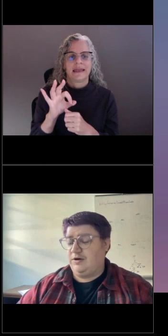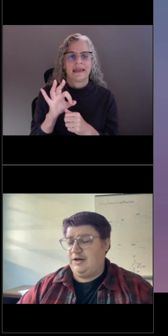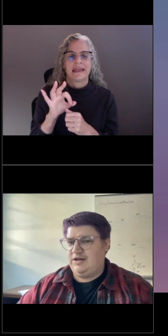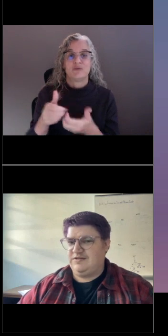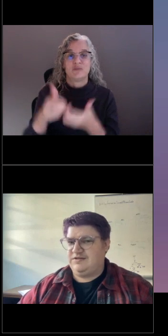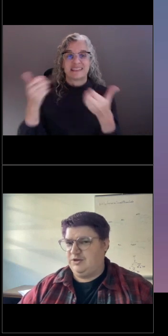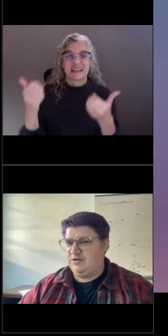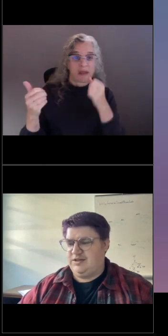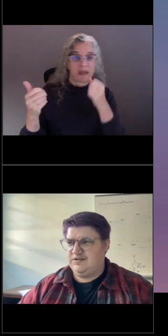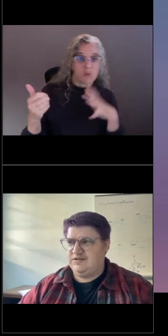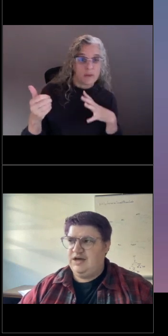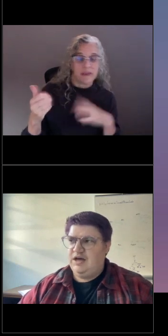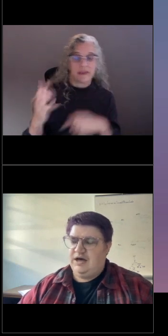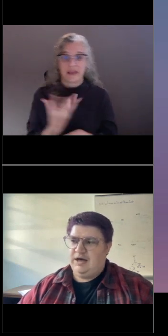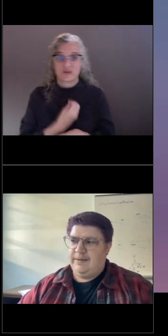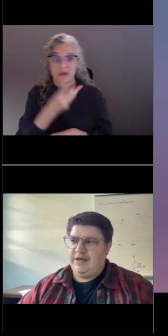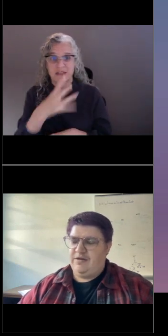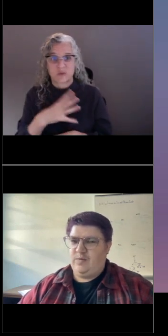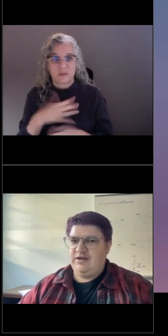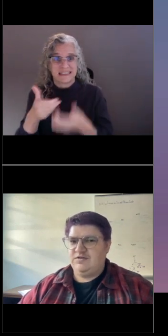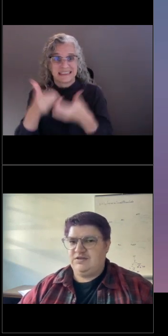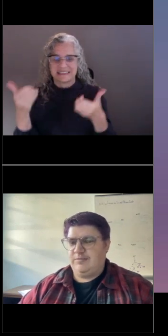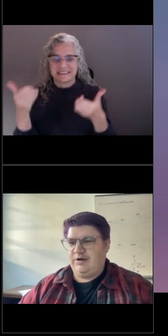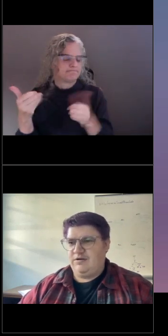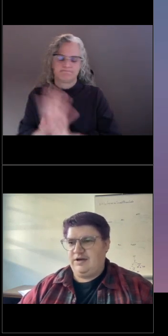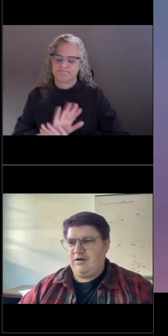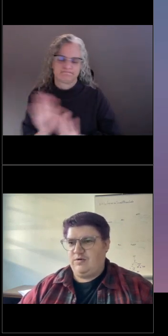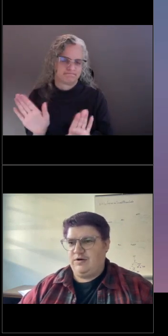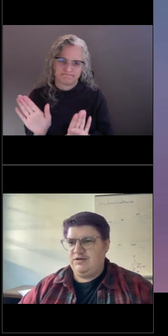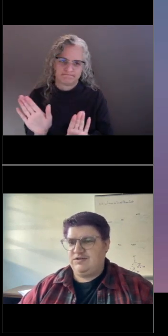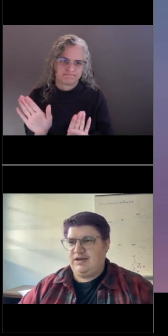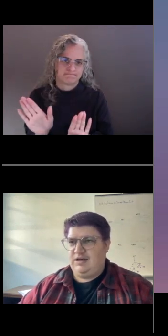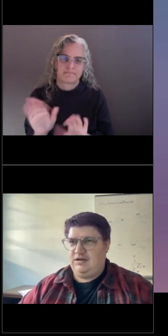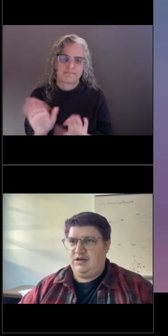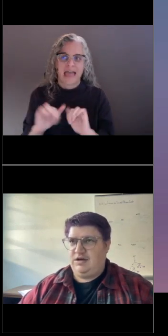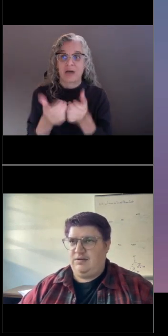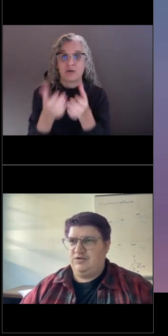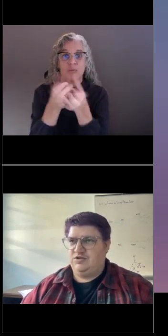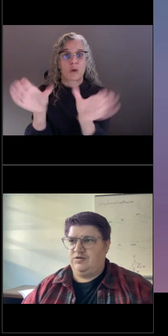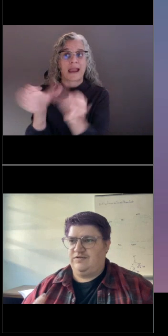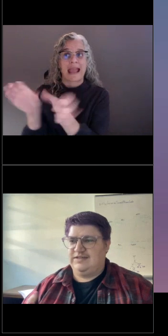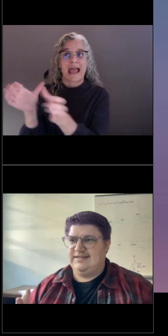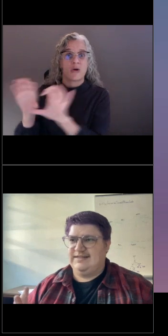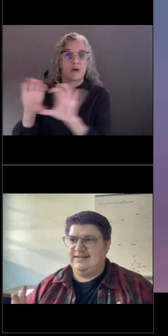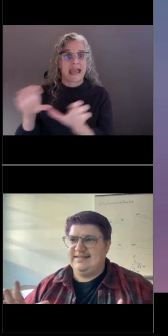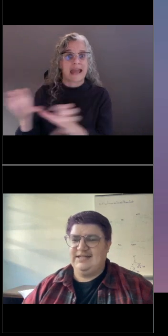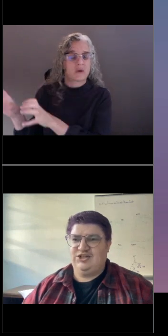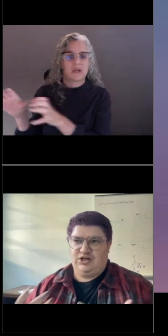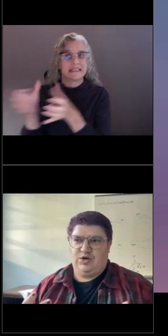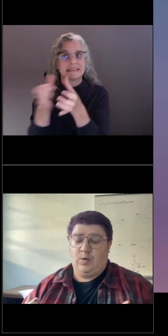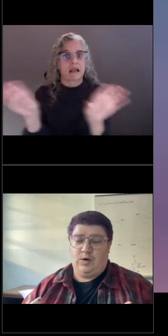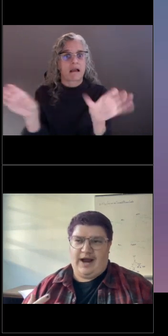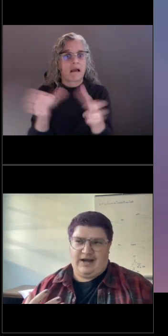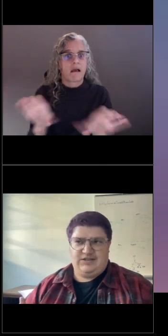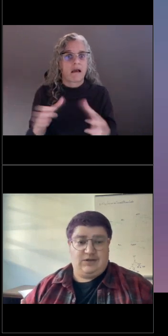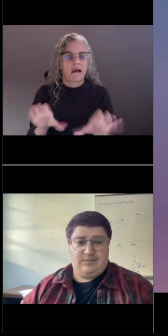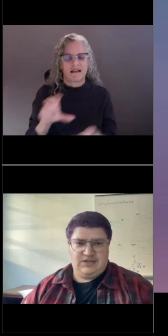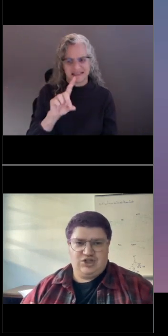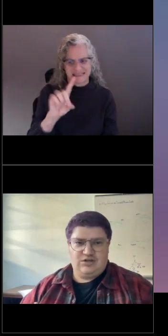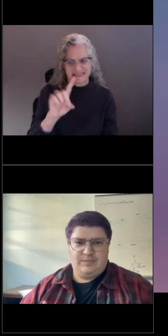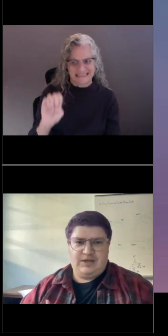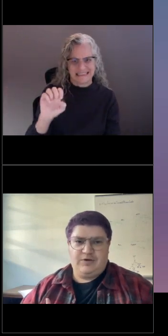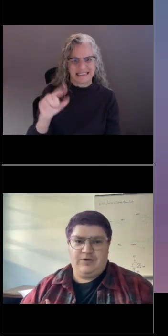woman or anything similar to this. The way that you separate your categories can sort of de-gender or